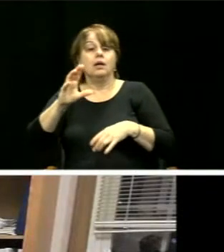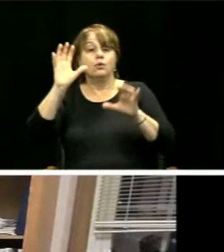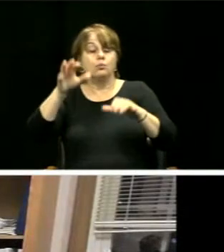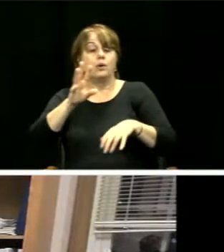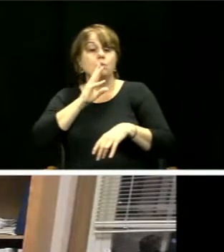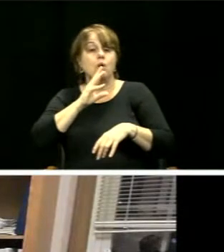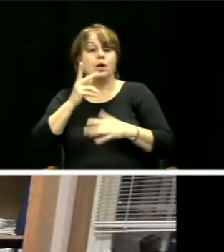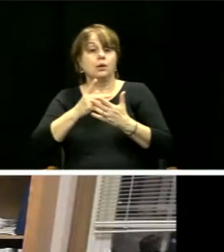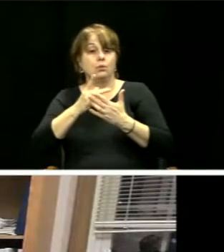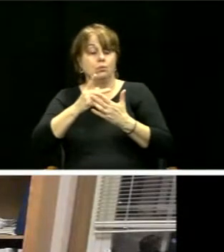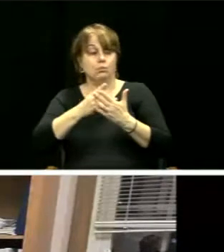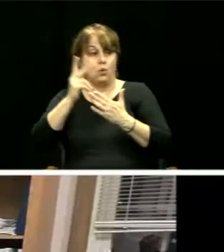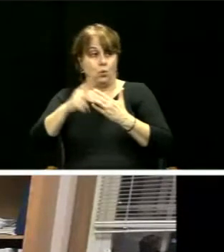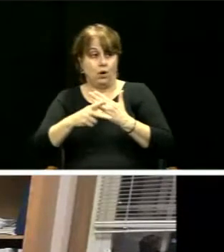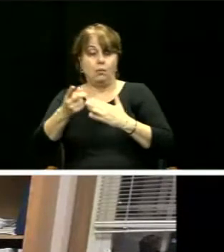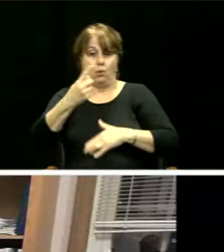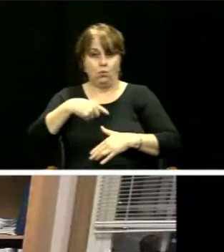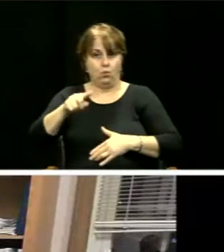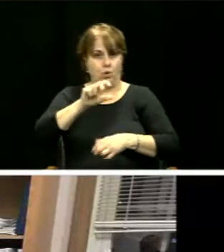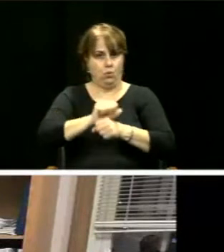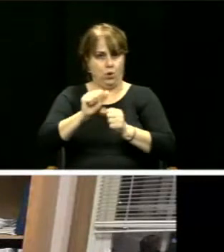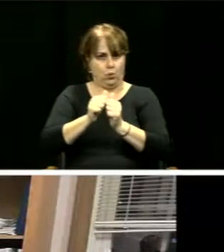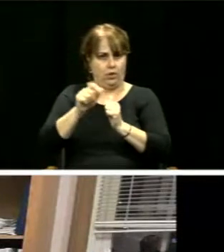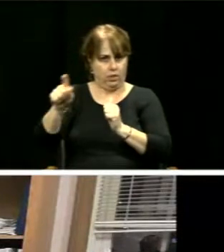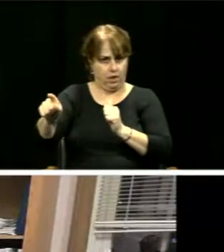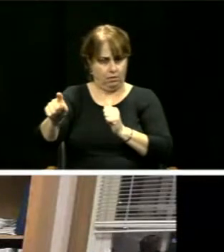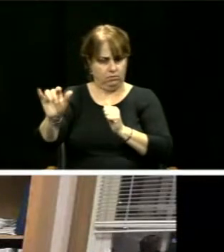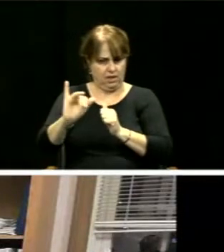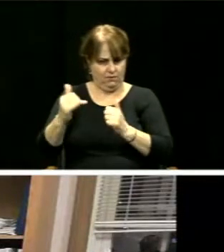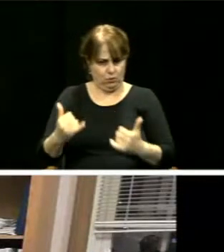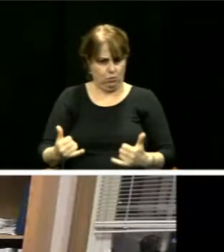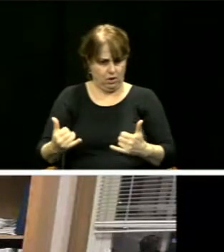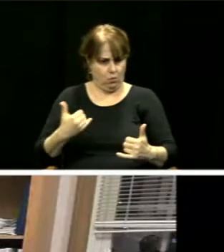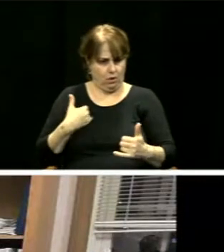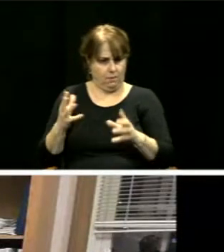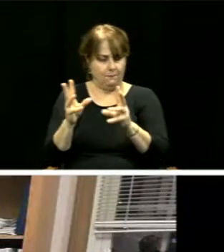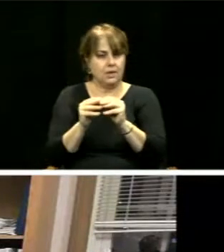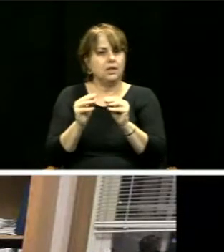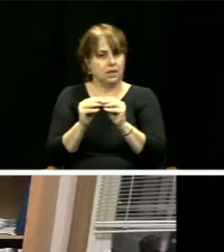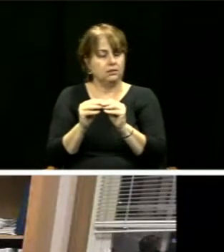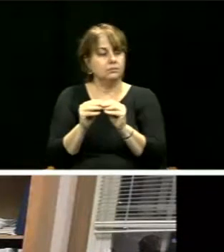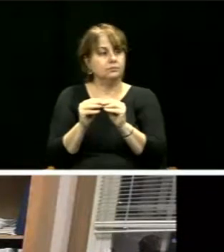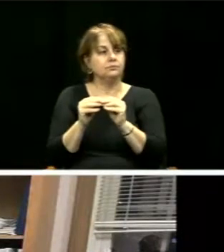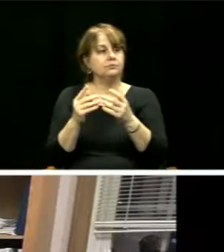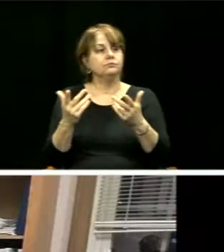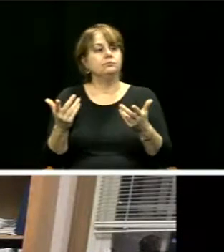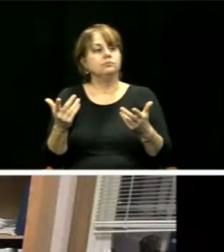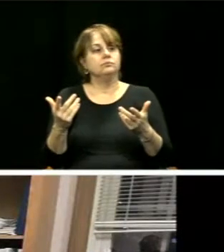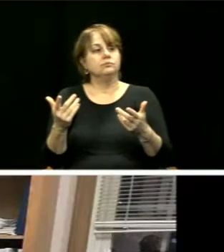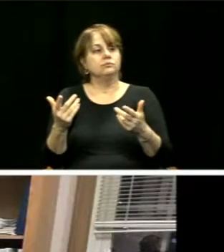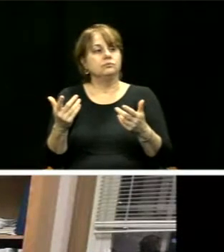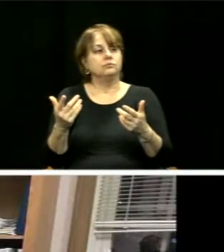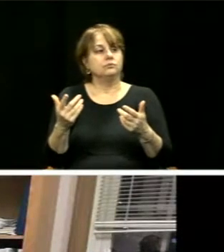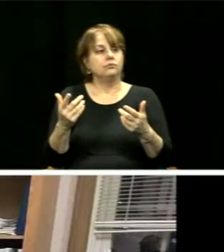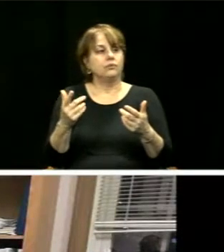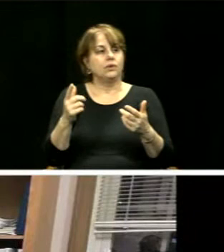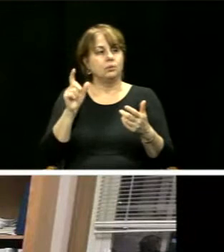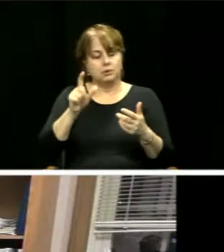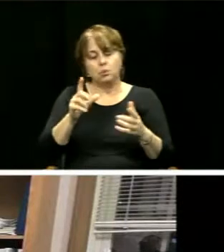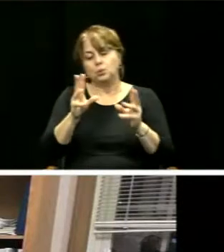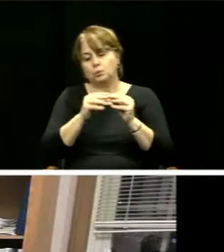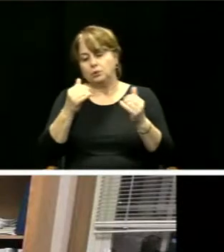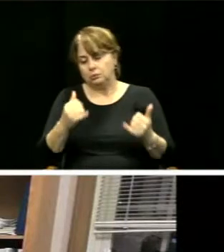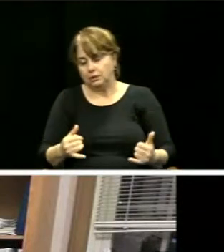with the MDC. We have been in contact with them even today. We have a meeting set up with them on Monday. We were supposed to meet today. They couldn't